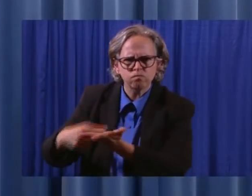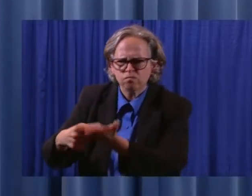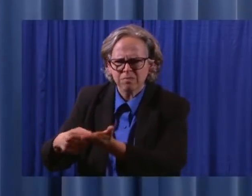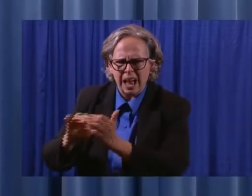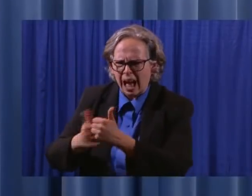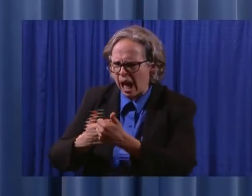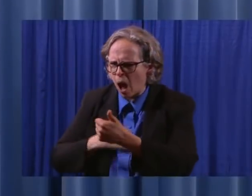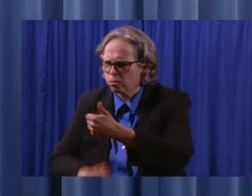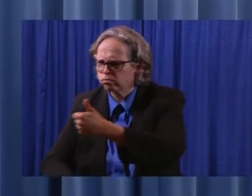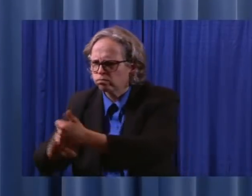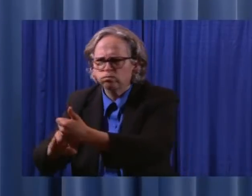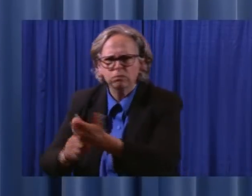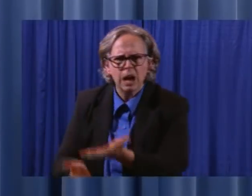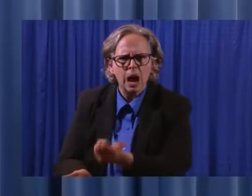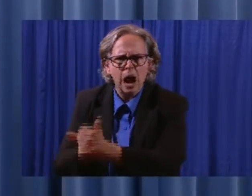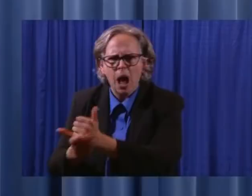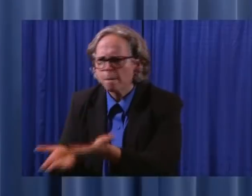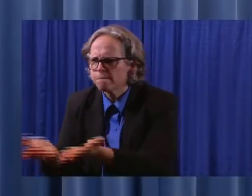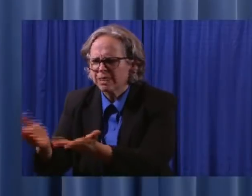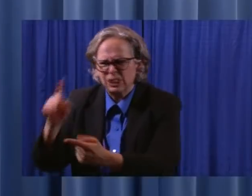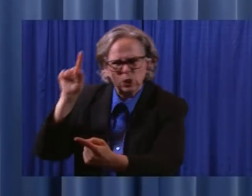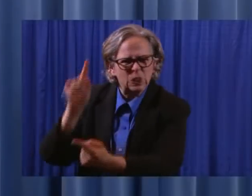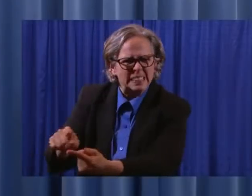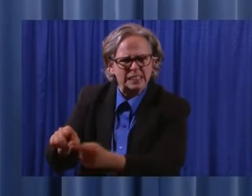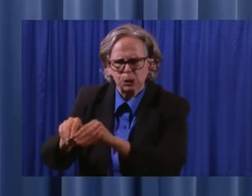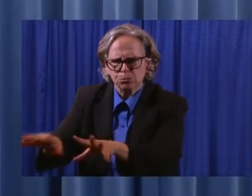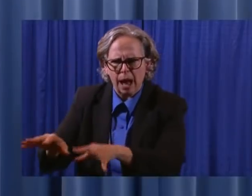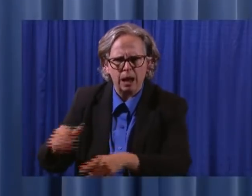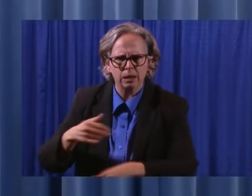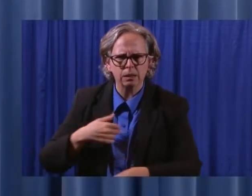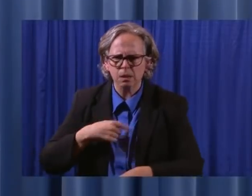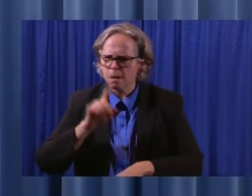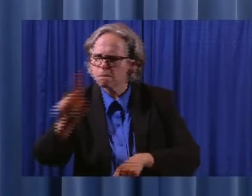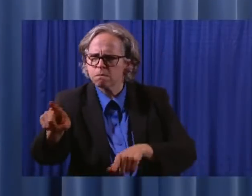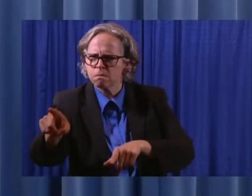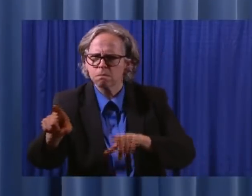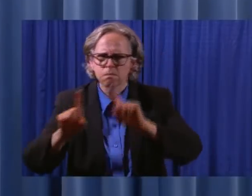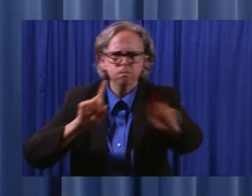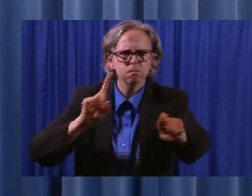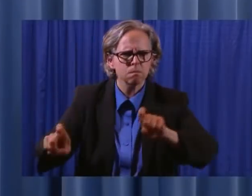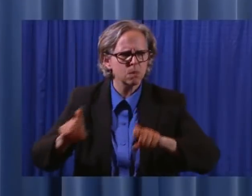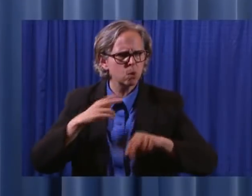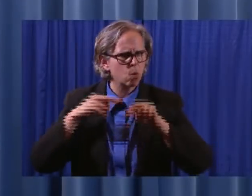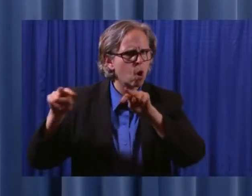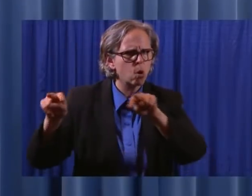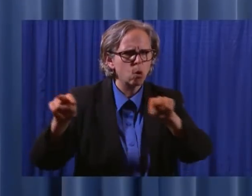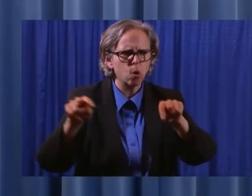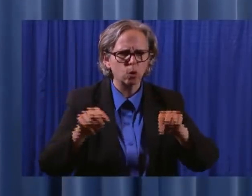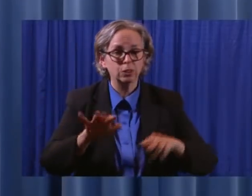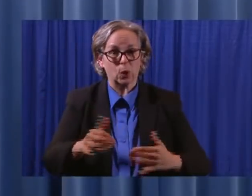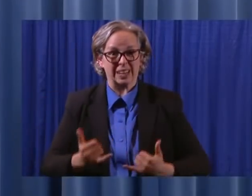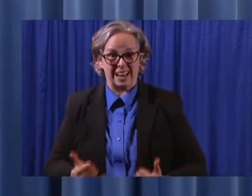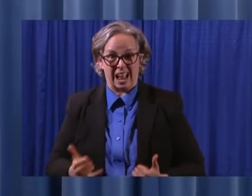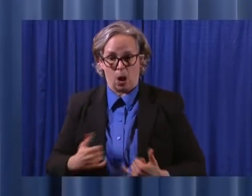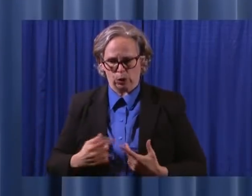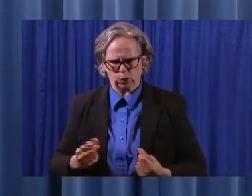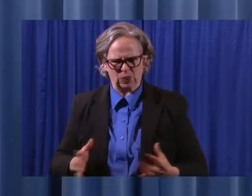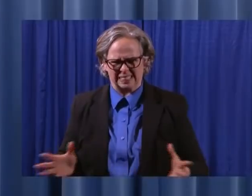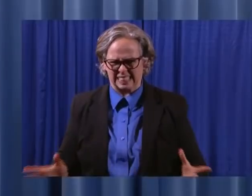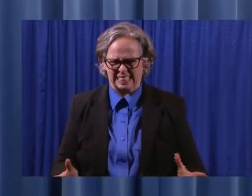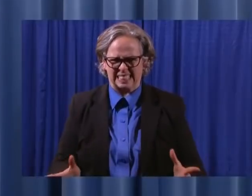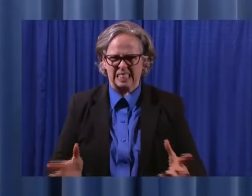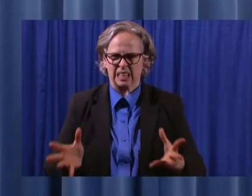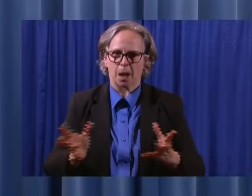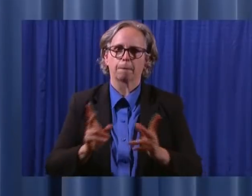needs to be done. What needs to be done right now is we need to urge people to wear masks. We need to have more tests. That's